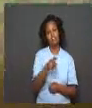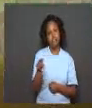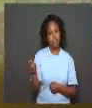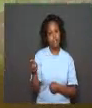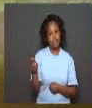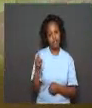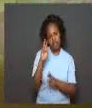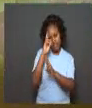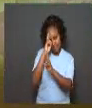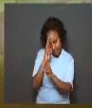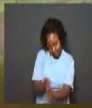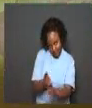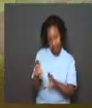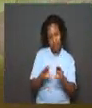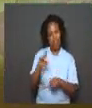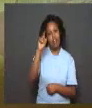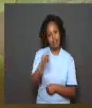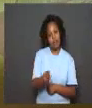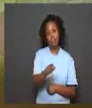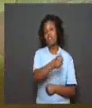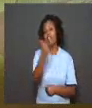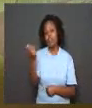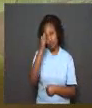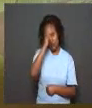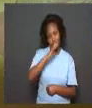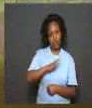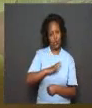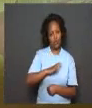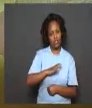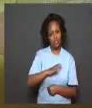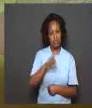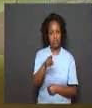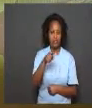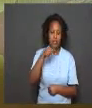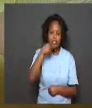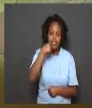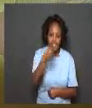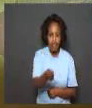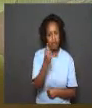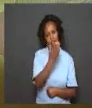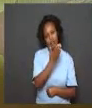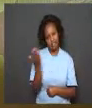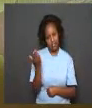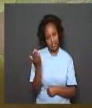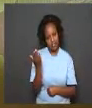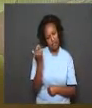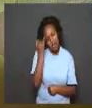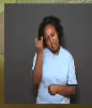be respectful of other people when they tell you what they think.